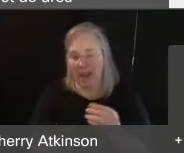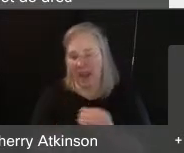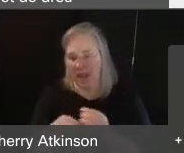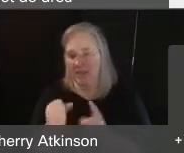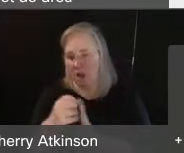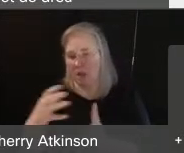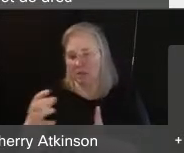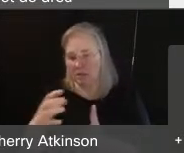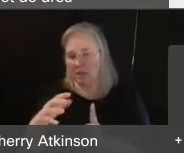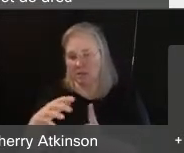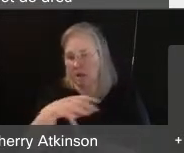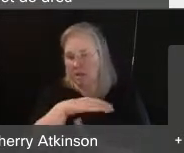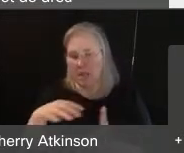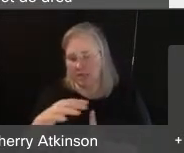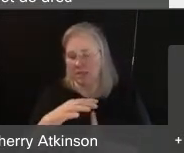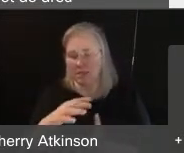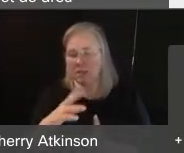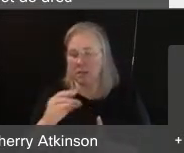that.